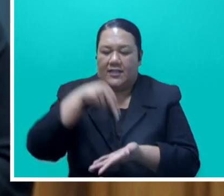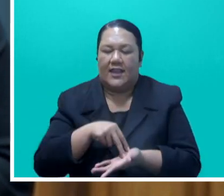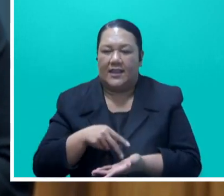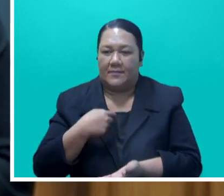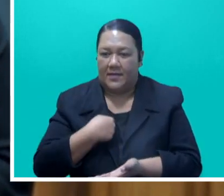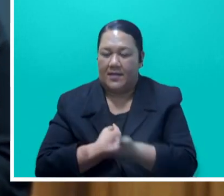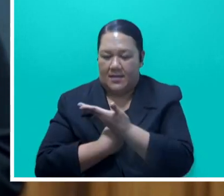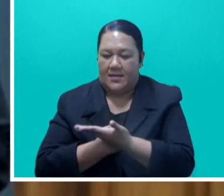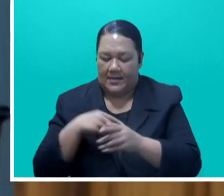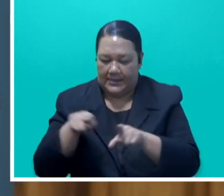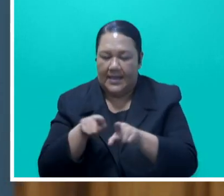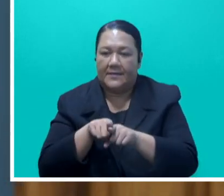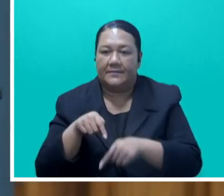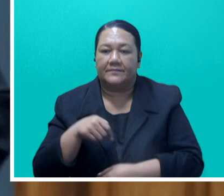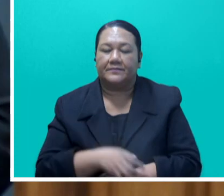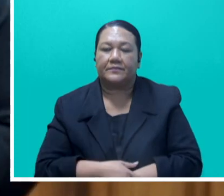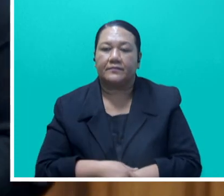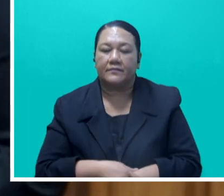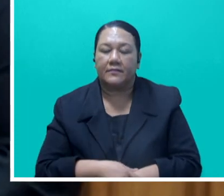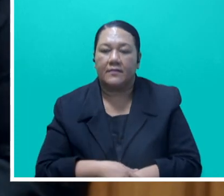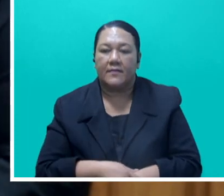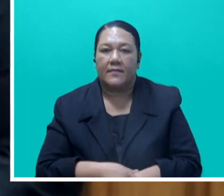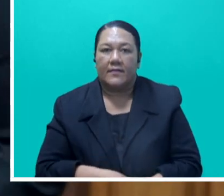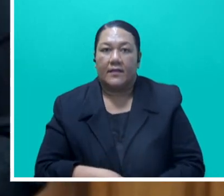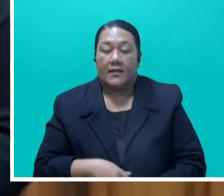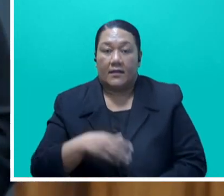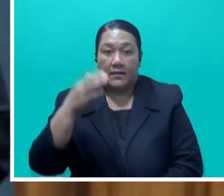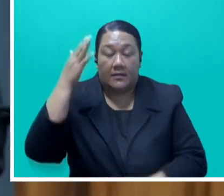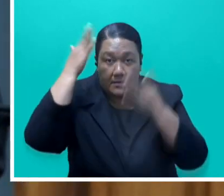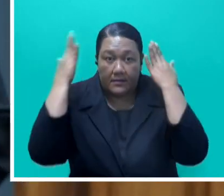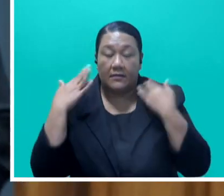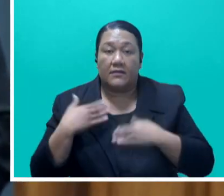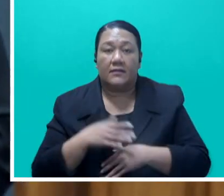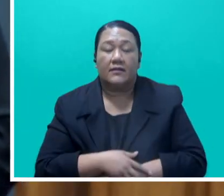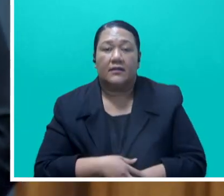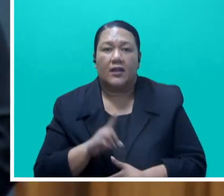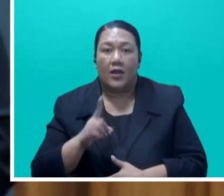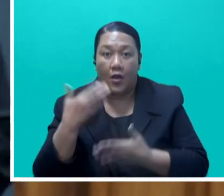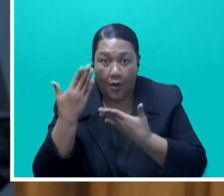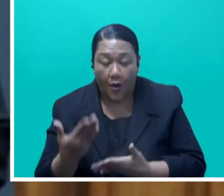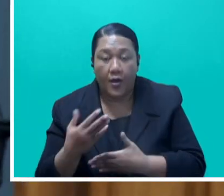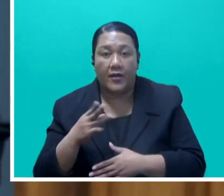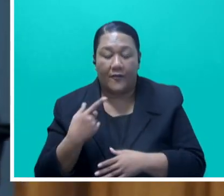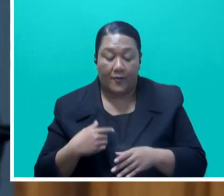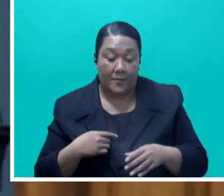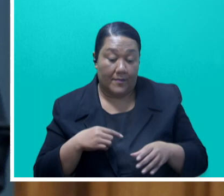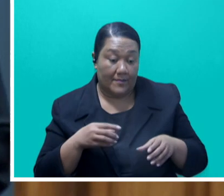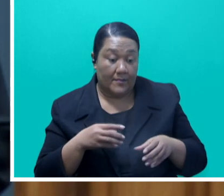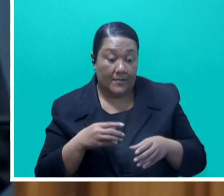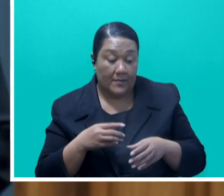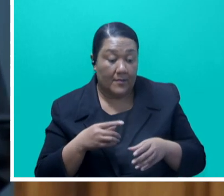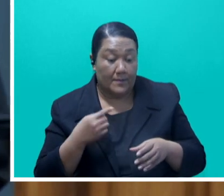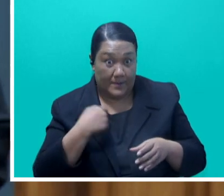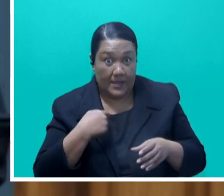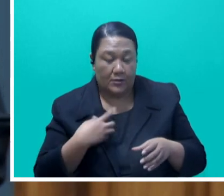today. Mr. Speaker, sir, it is an honor for me to stand here as a member of Parliament under the coalition government of Fiji.